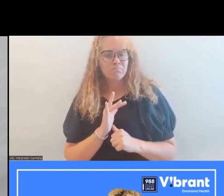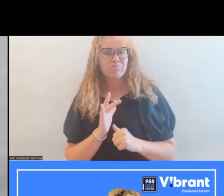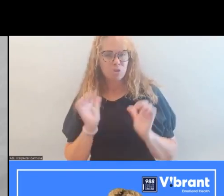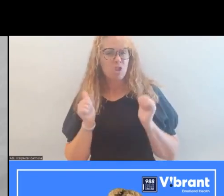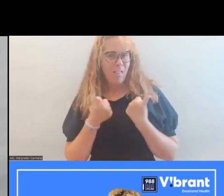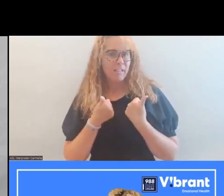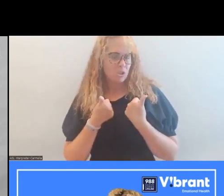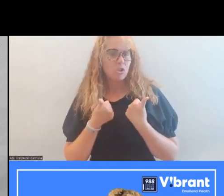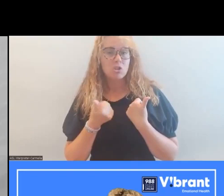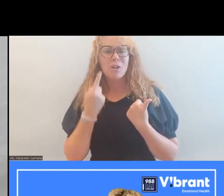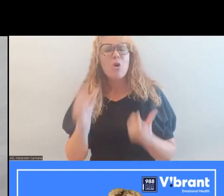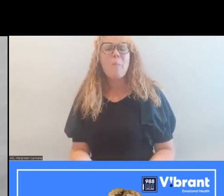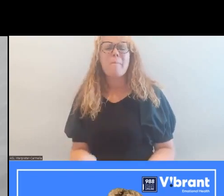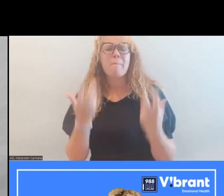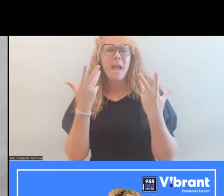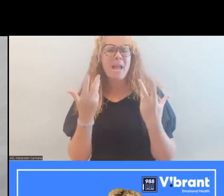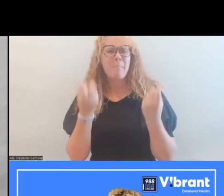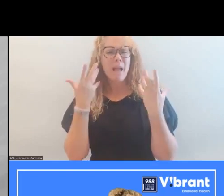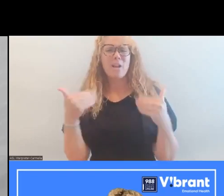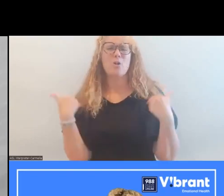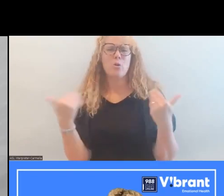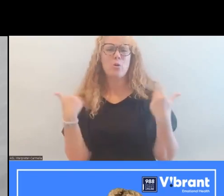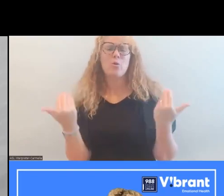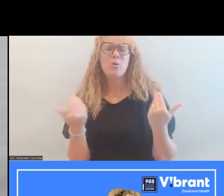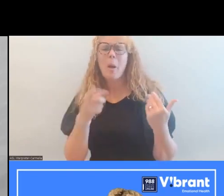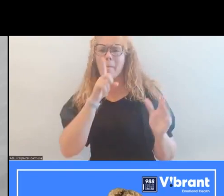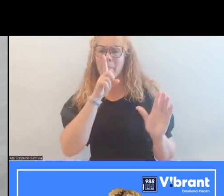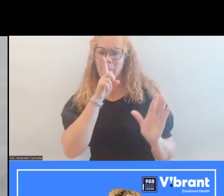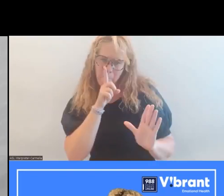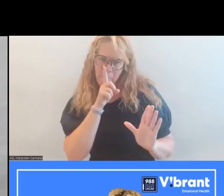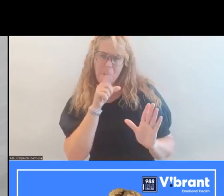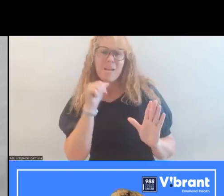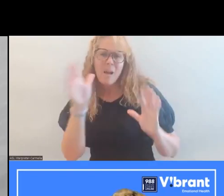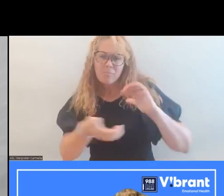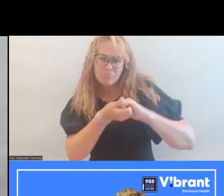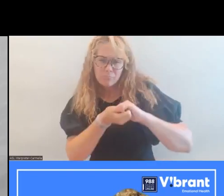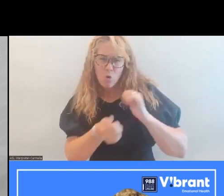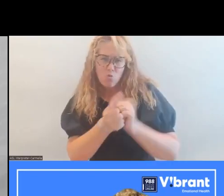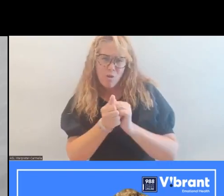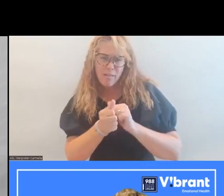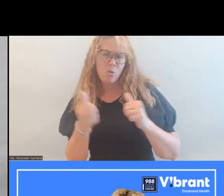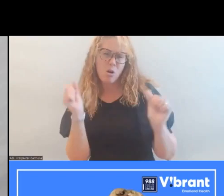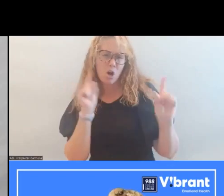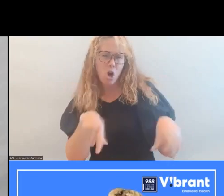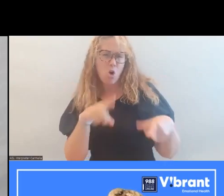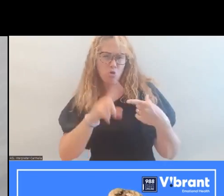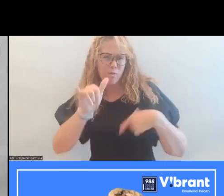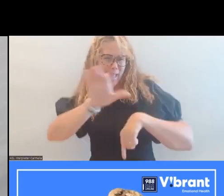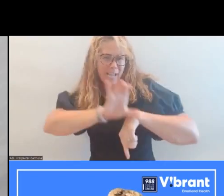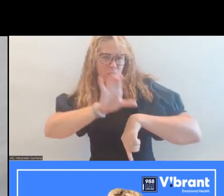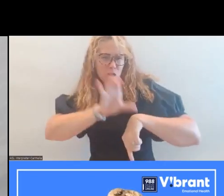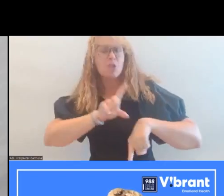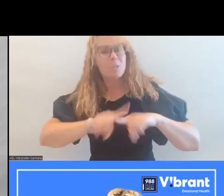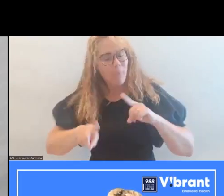challenge for many of the youth that are not necessarily associated with the church, but they are bringing them together so